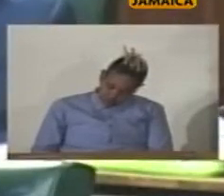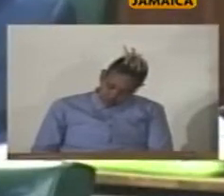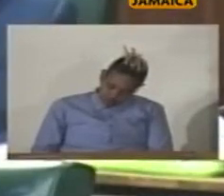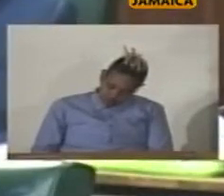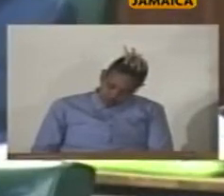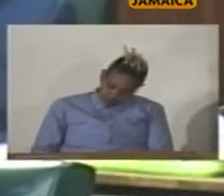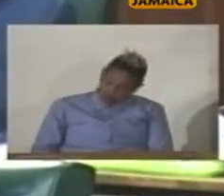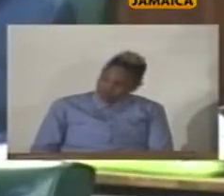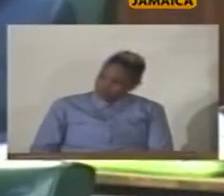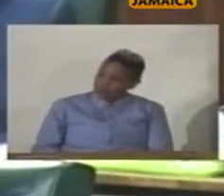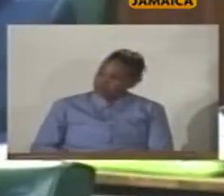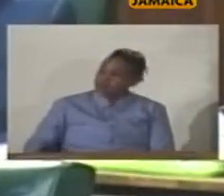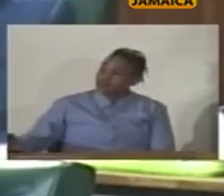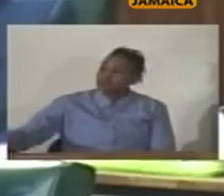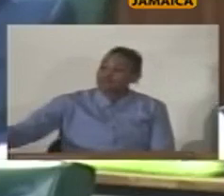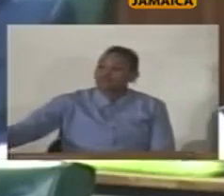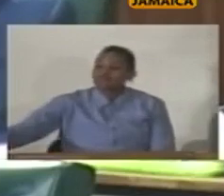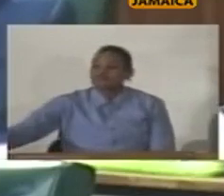Prevention Act,